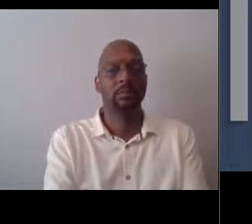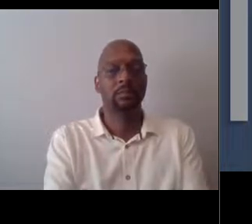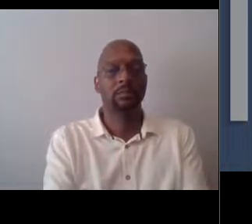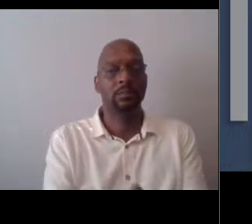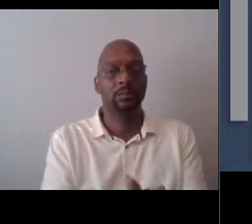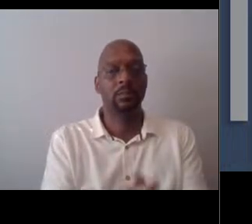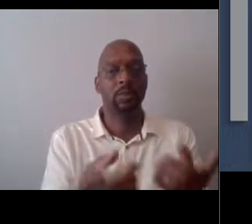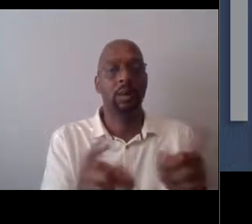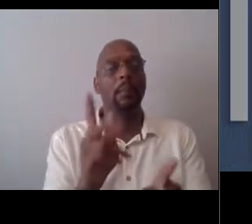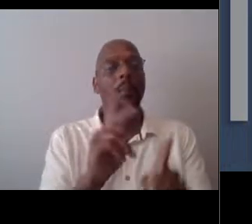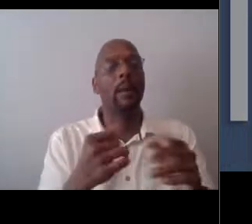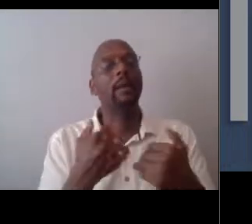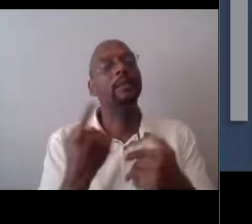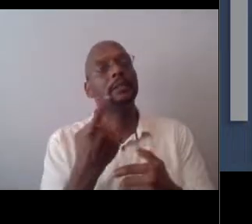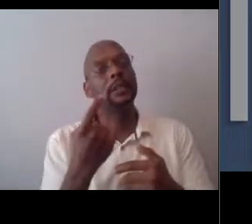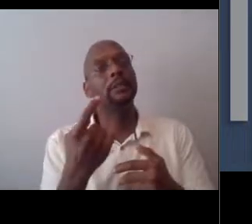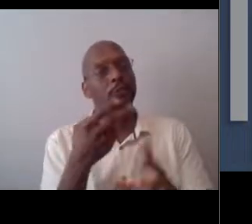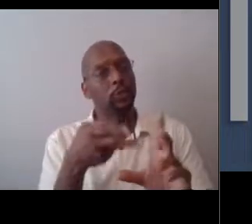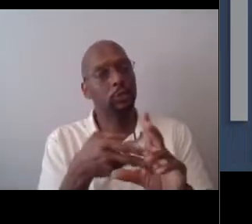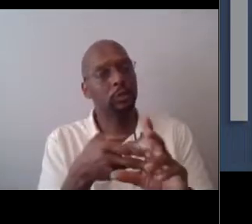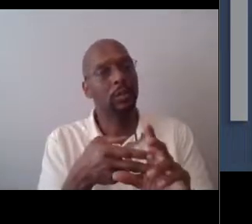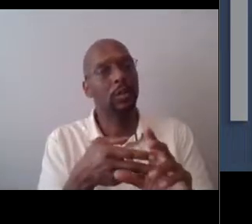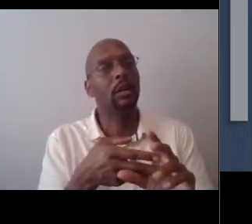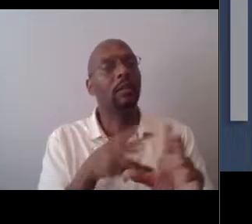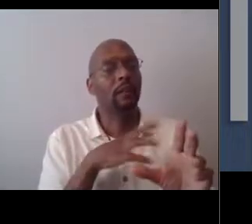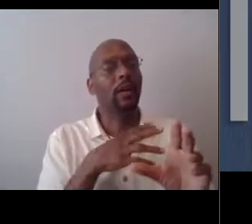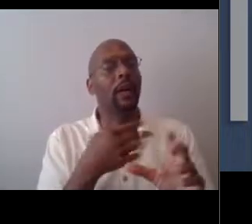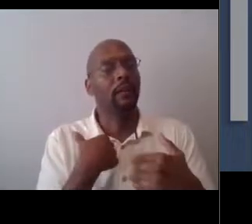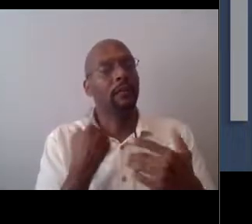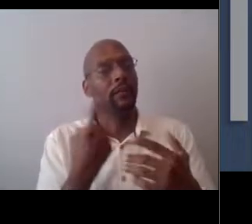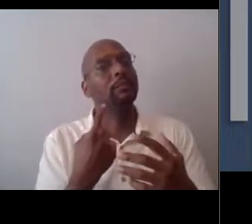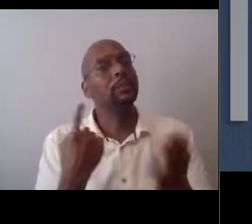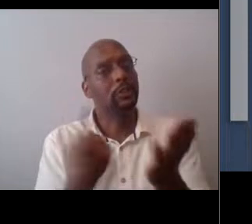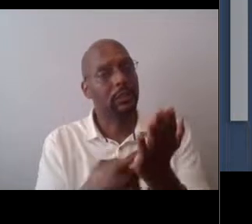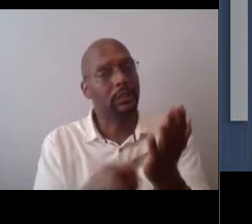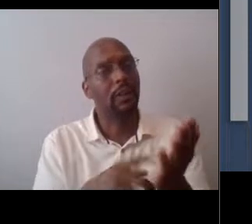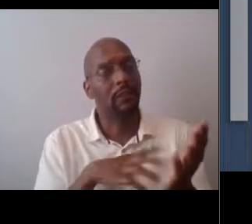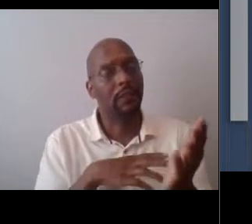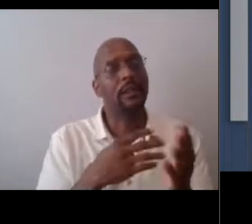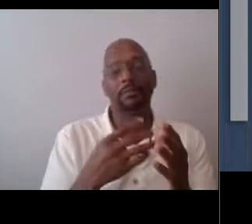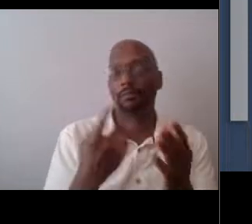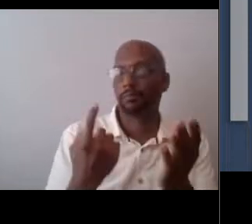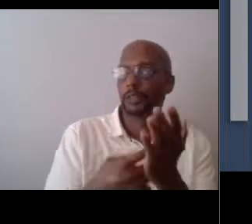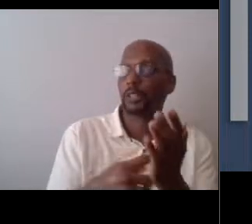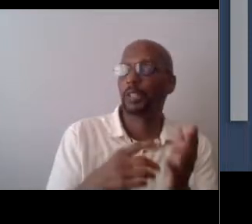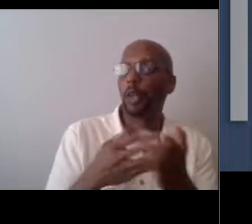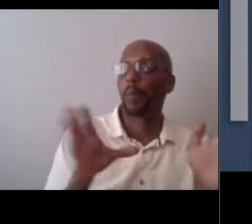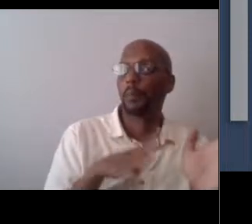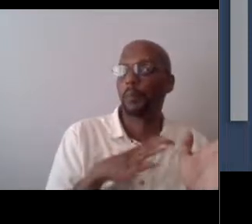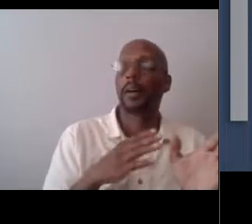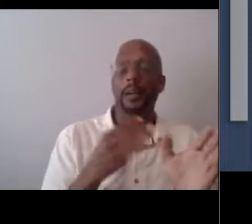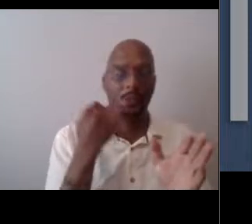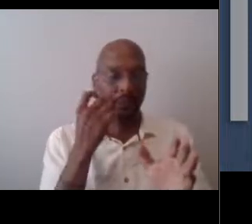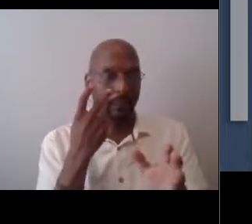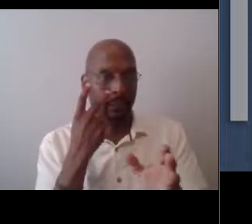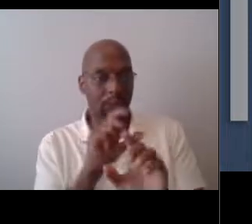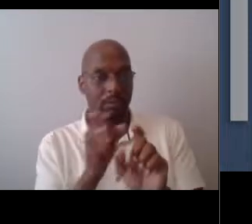people have something to play with, then let's have some conversations around, is this working? What needs to be tweaked? What needs to be changed? Got it. Thank